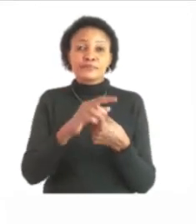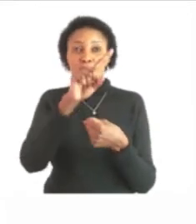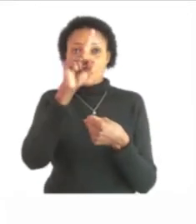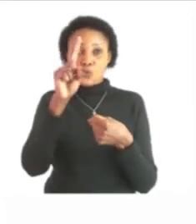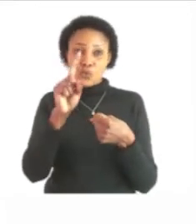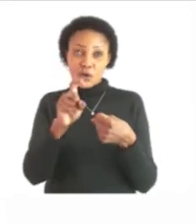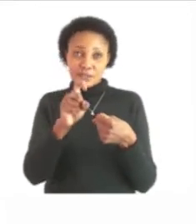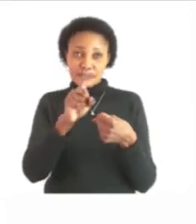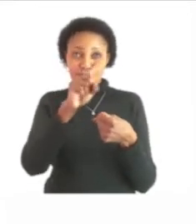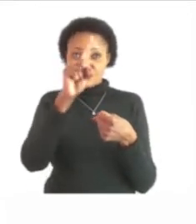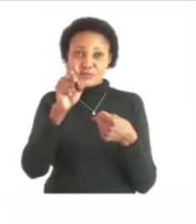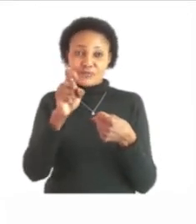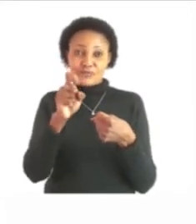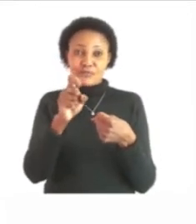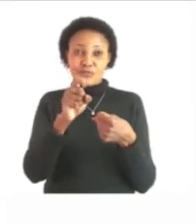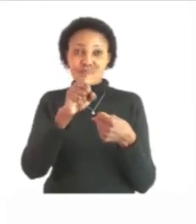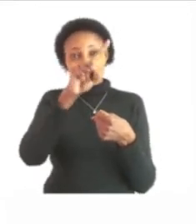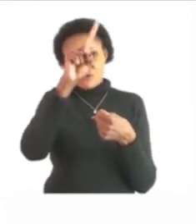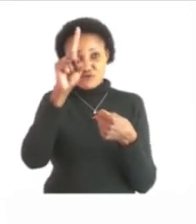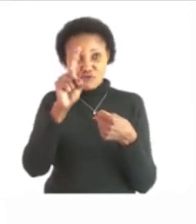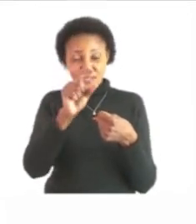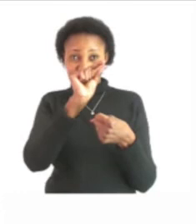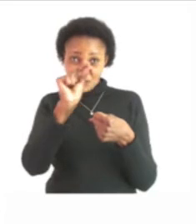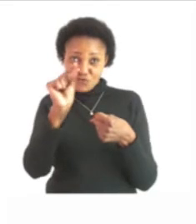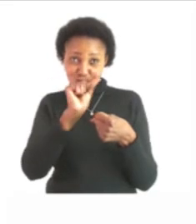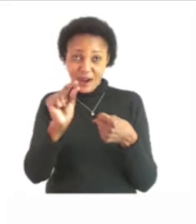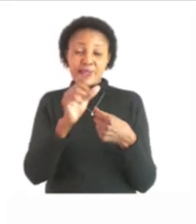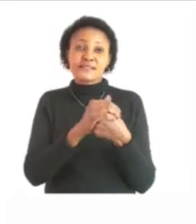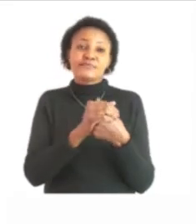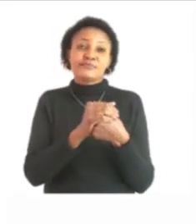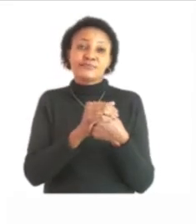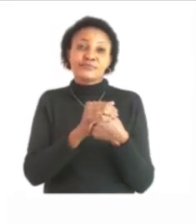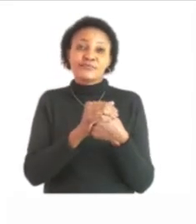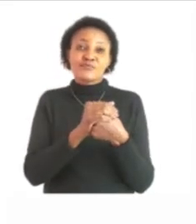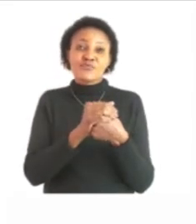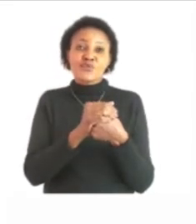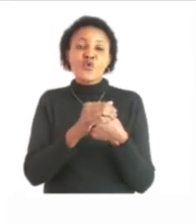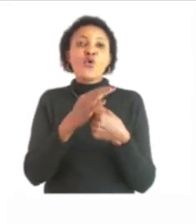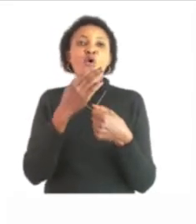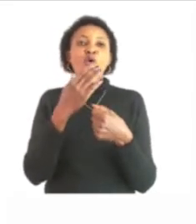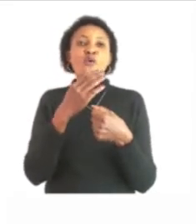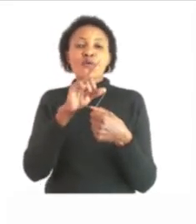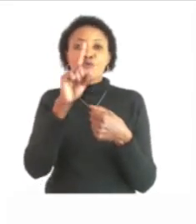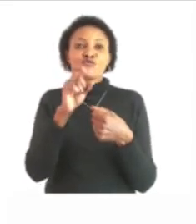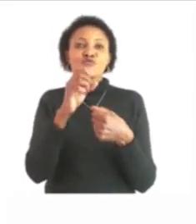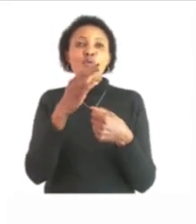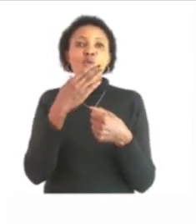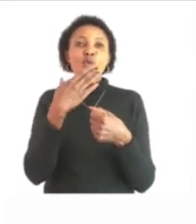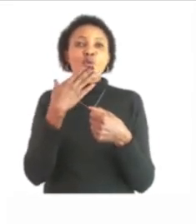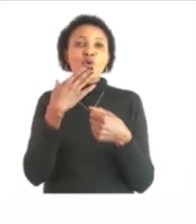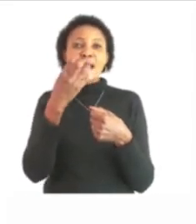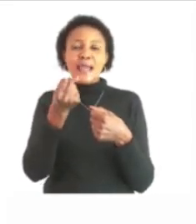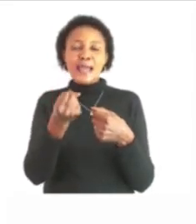bottom because we said these are question words. The first questions asked us,